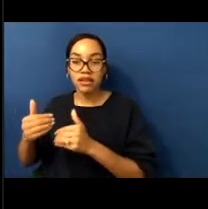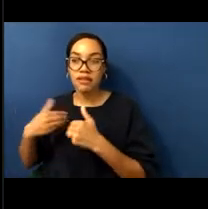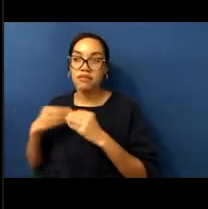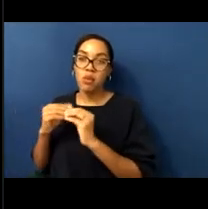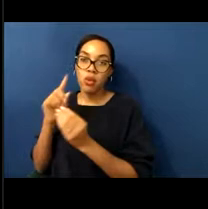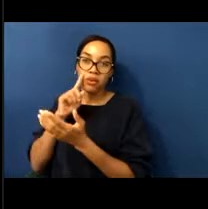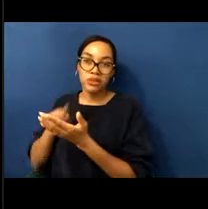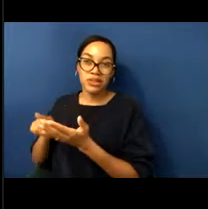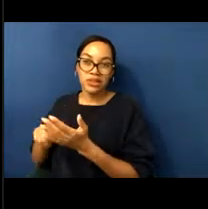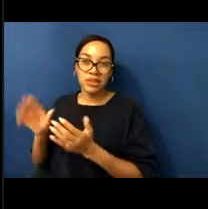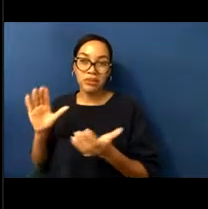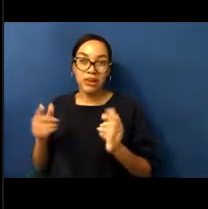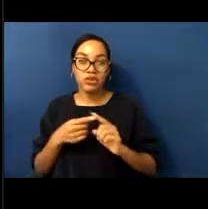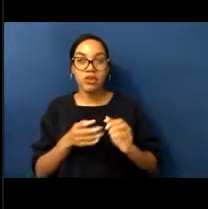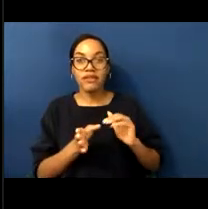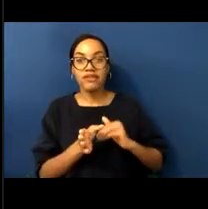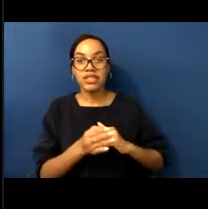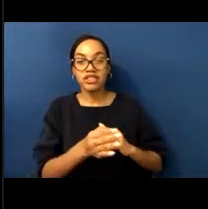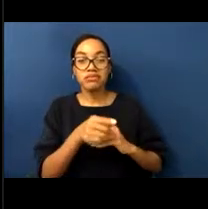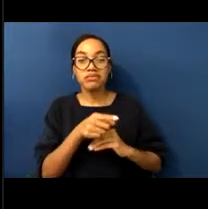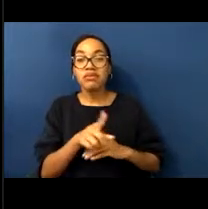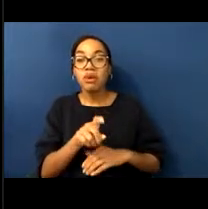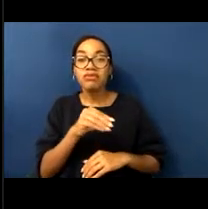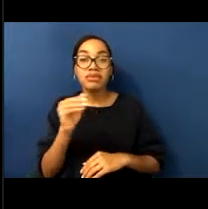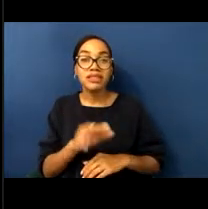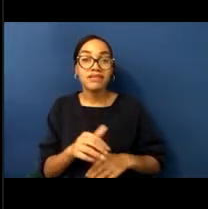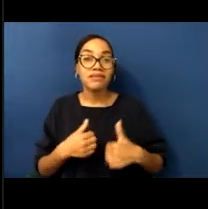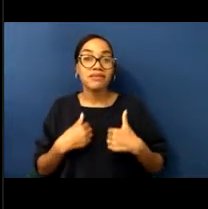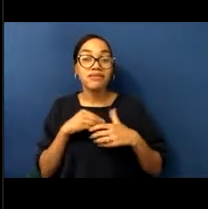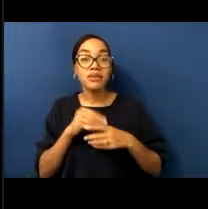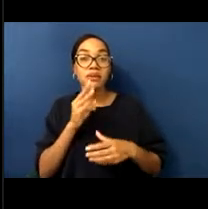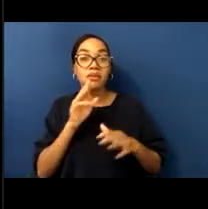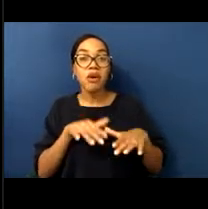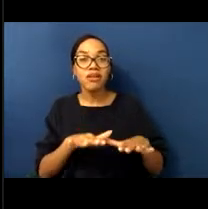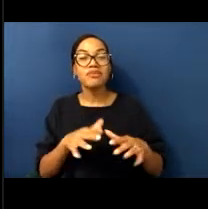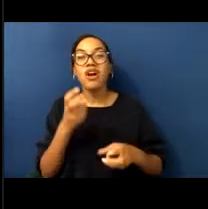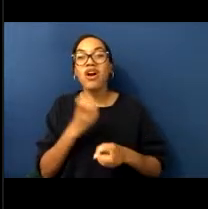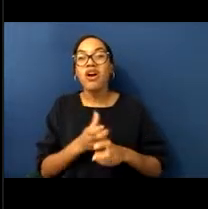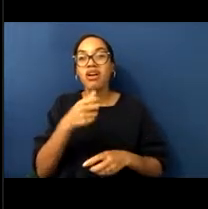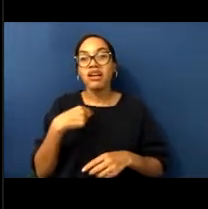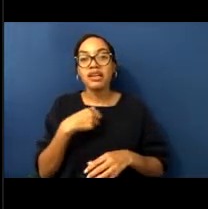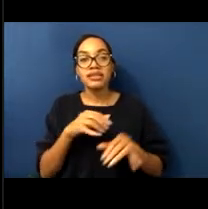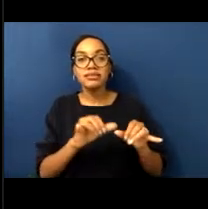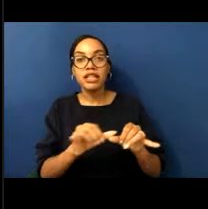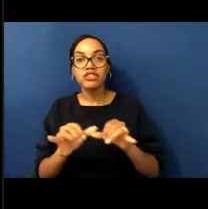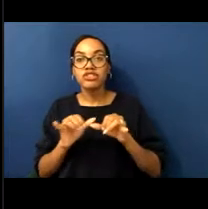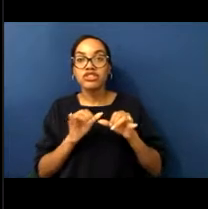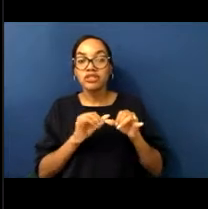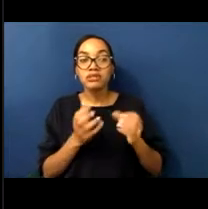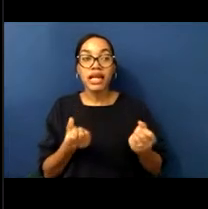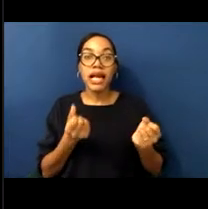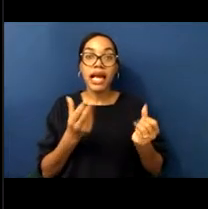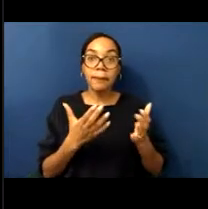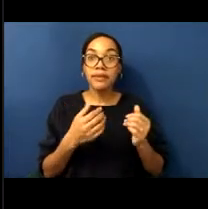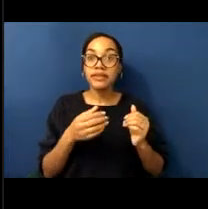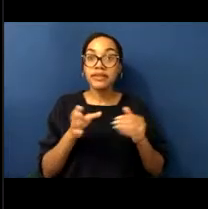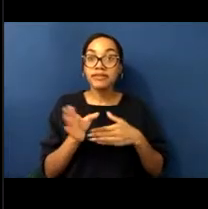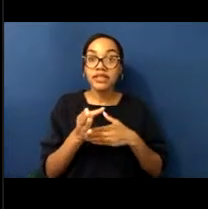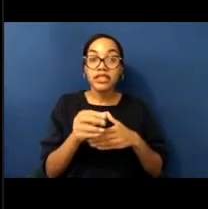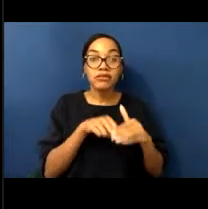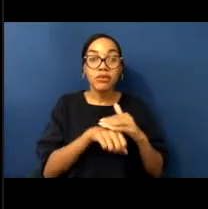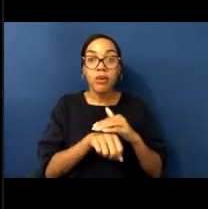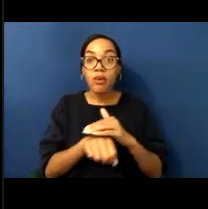their life 100% in the water. It is much more difficult for us to measure how many fish are being produced relative to sea turtles, where they're just coming up on nesting